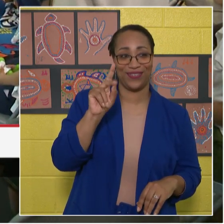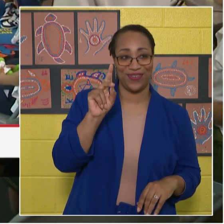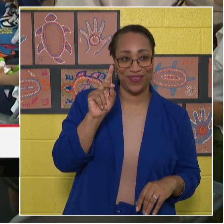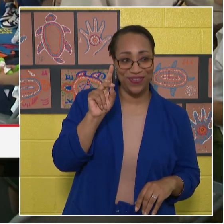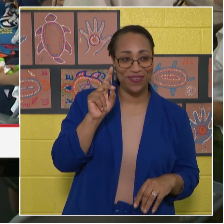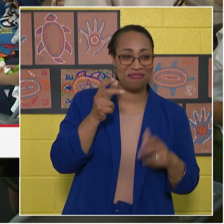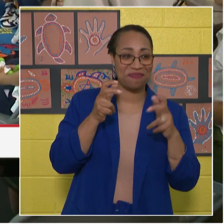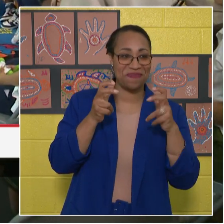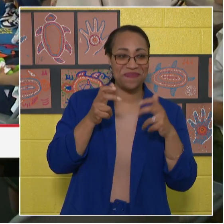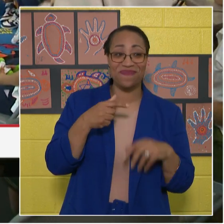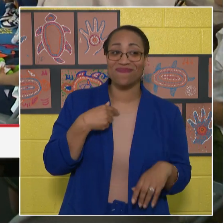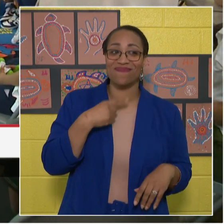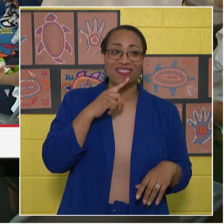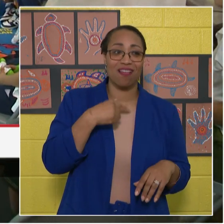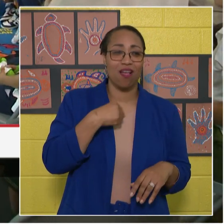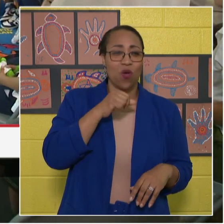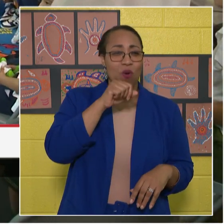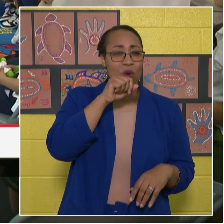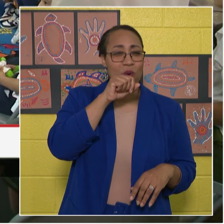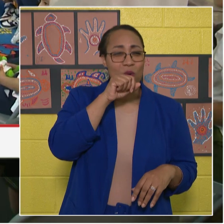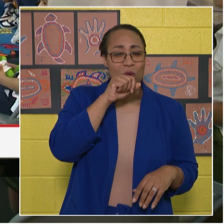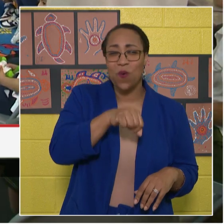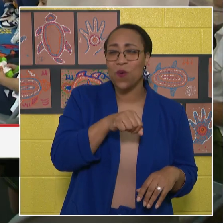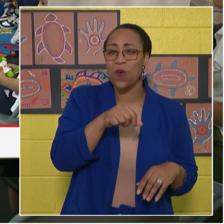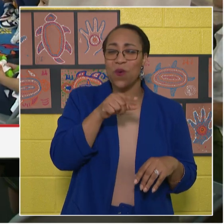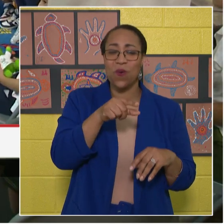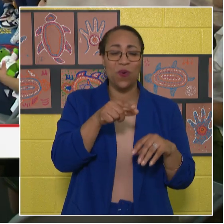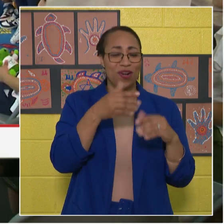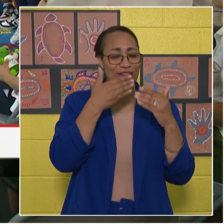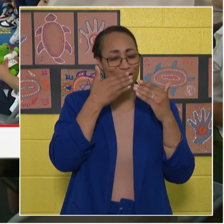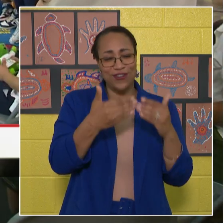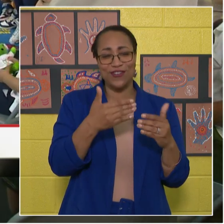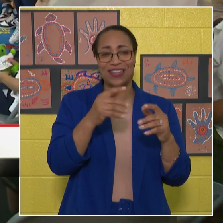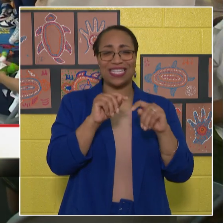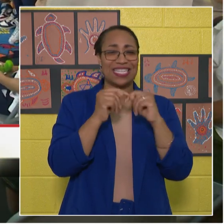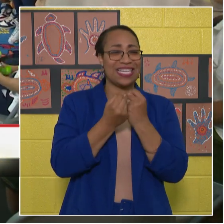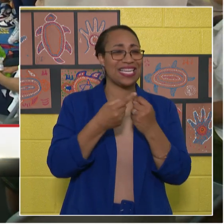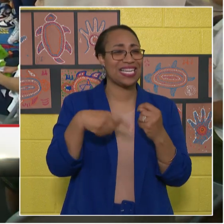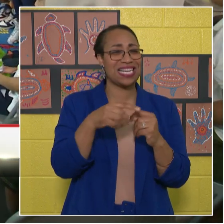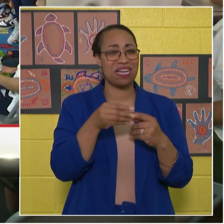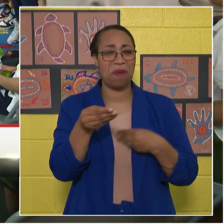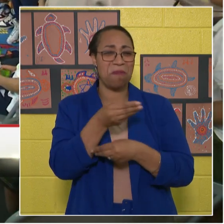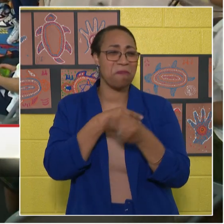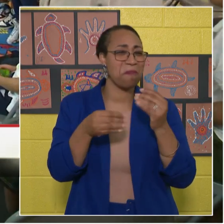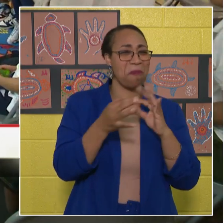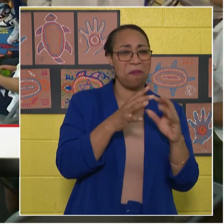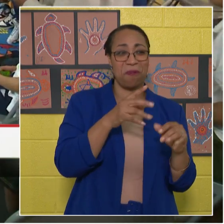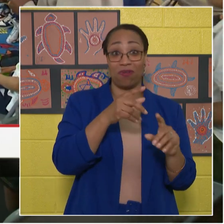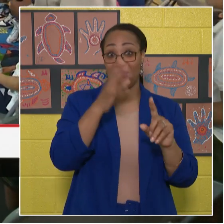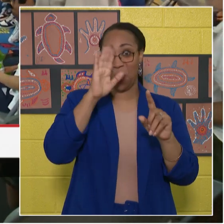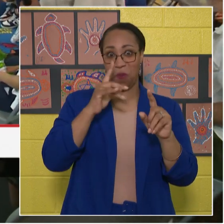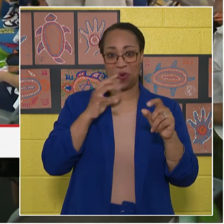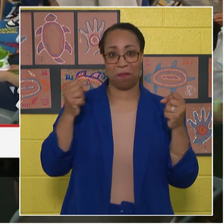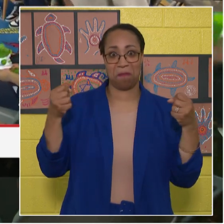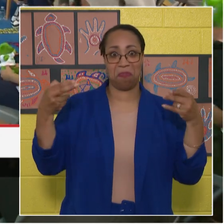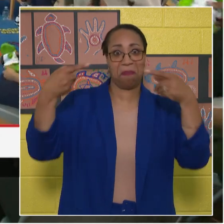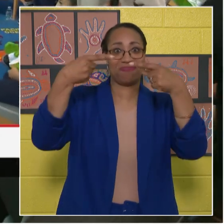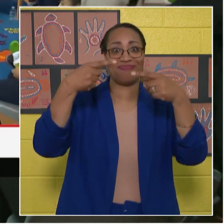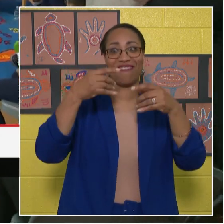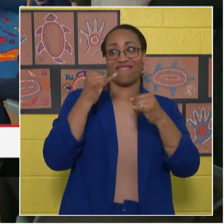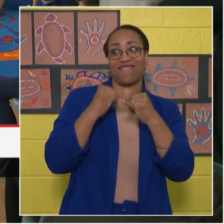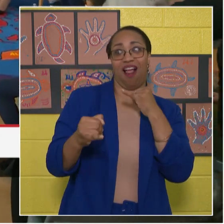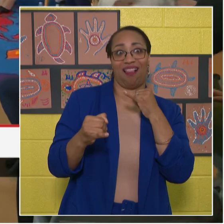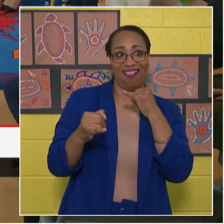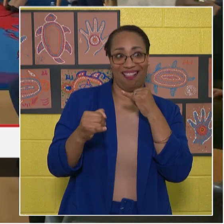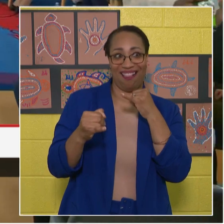really good at basketball, and I think they can make the finals next year. Oh, okay.